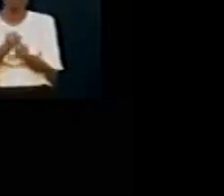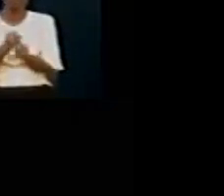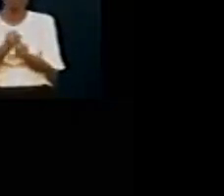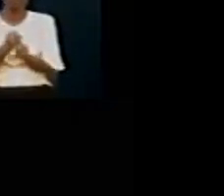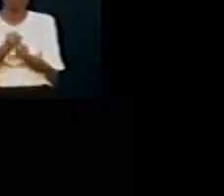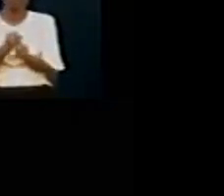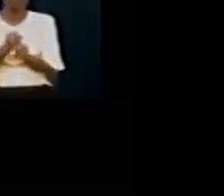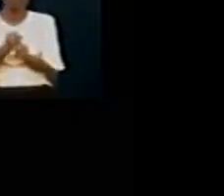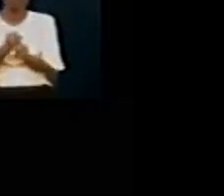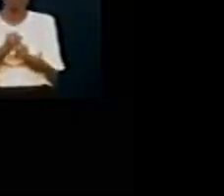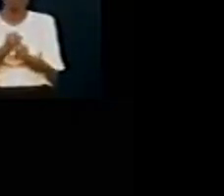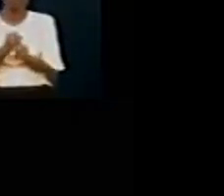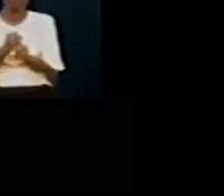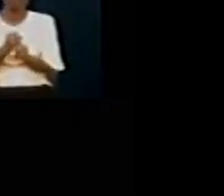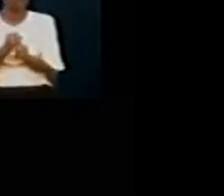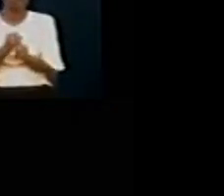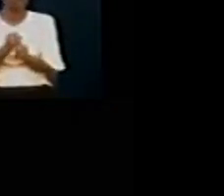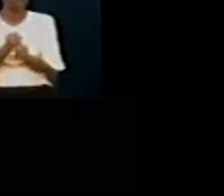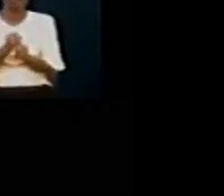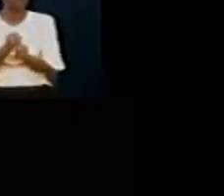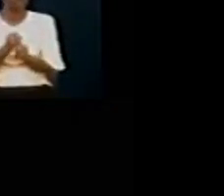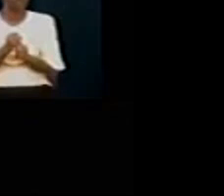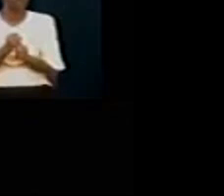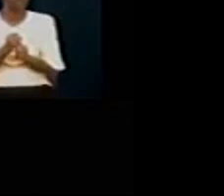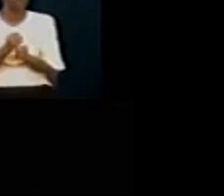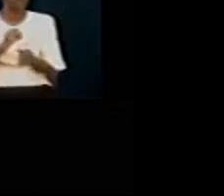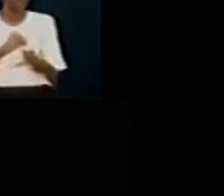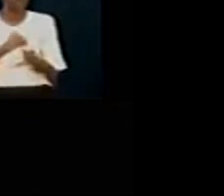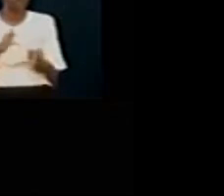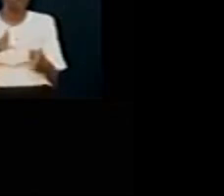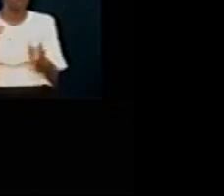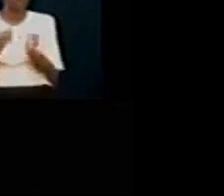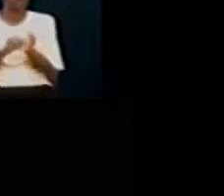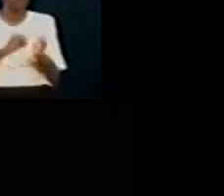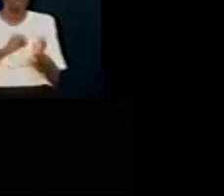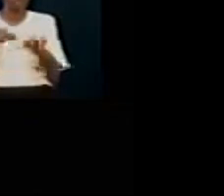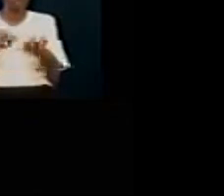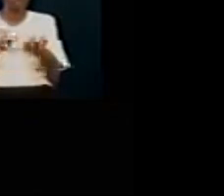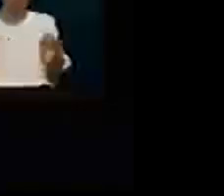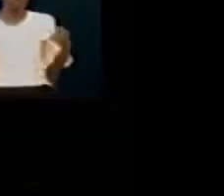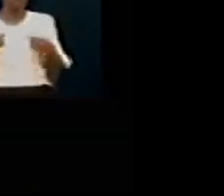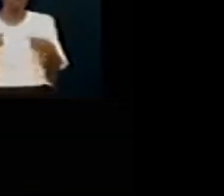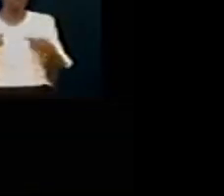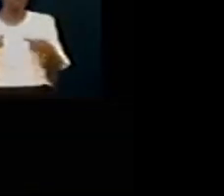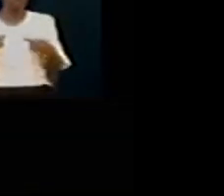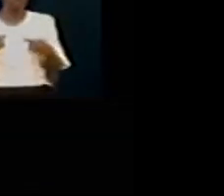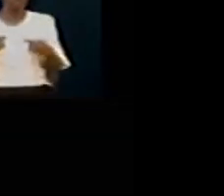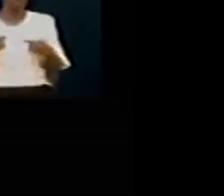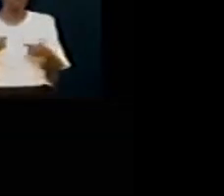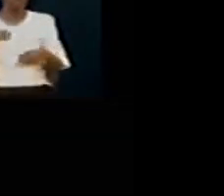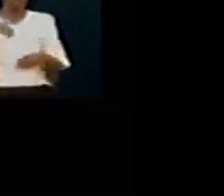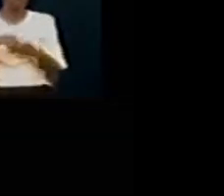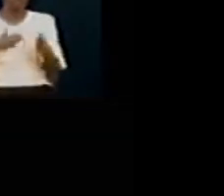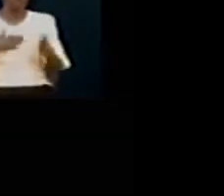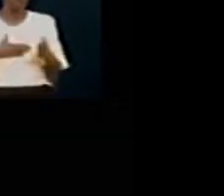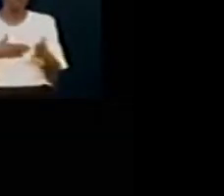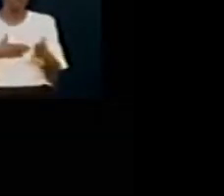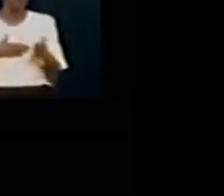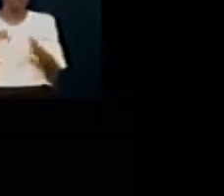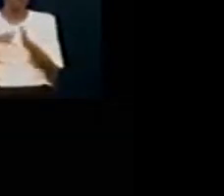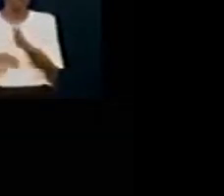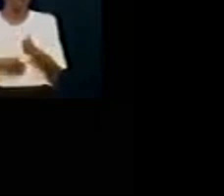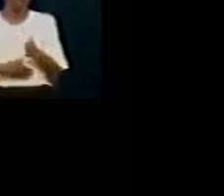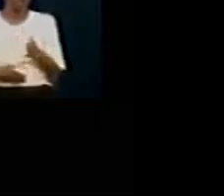a pain in my left lower abdomen I don't know what it is if I want to climb like a step like this now I'll be feeling that pain